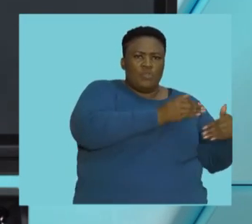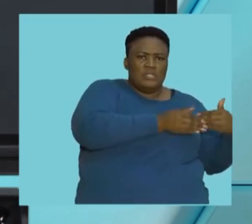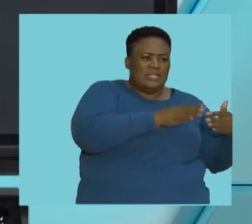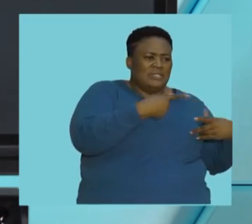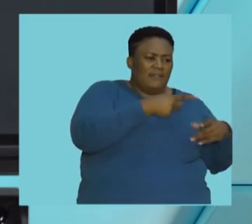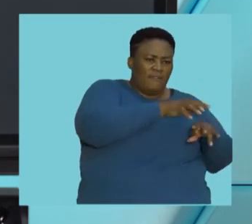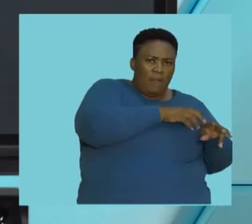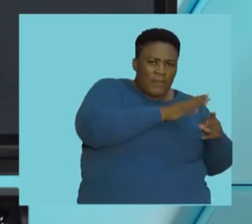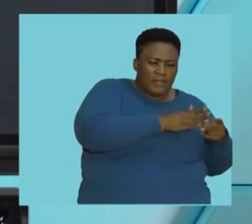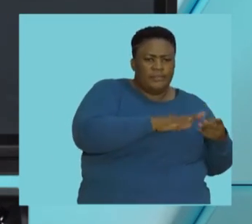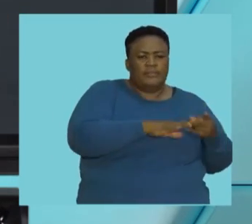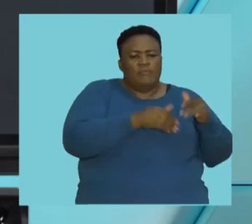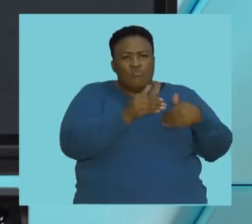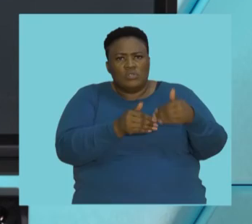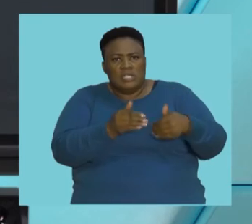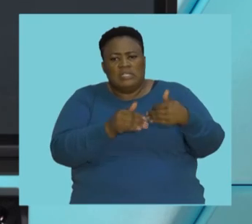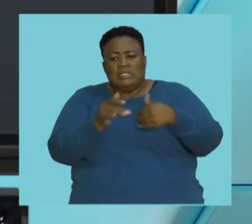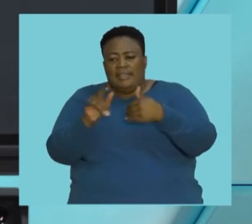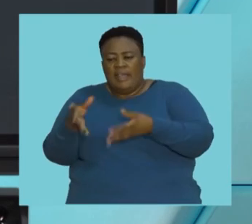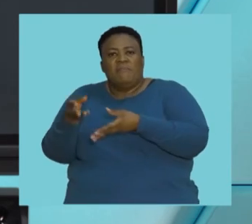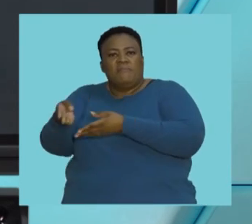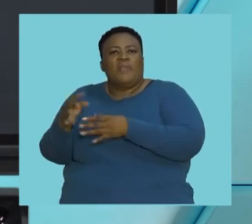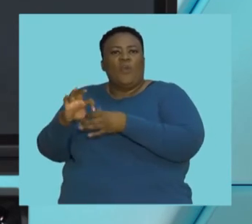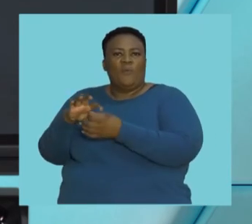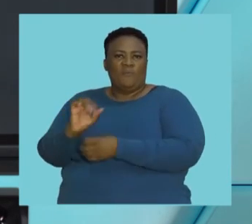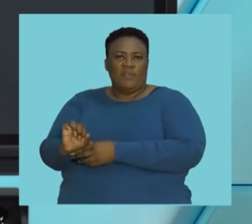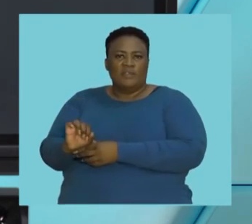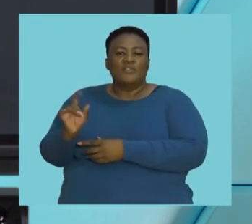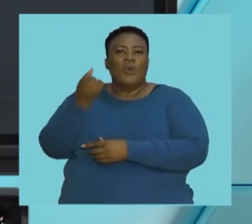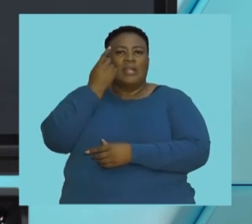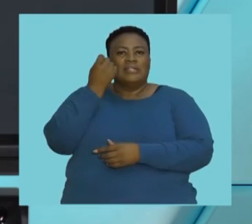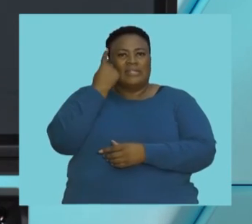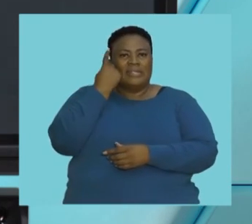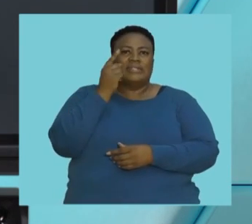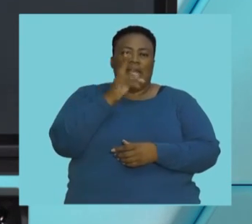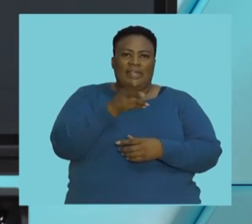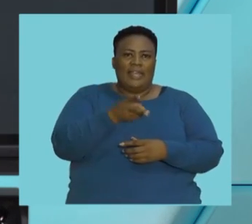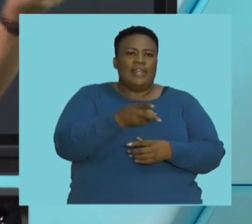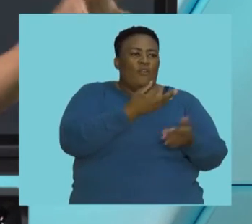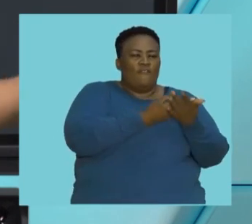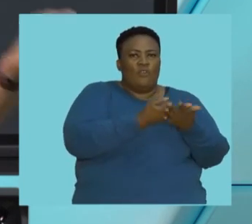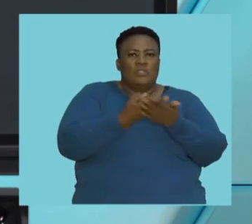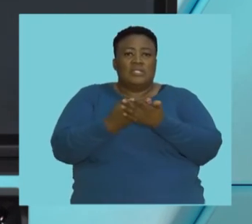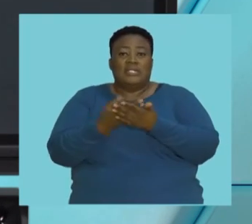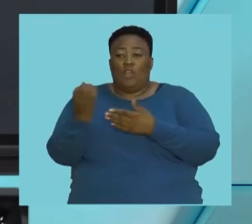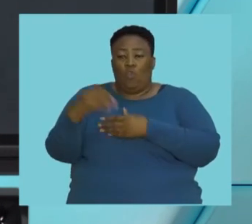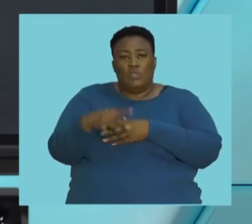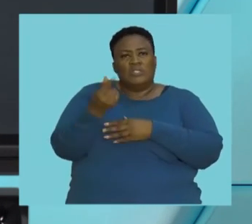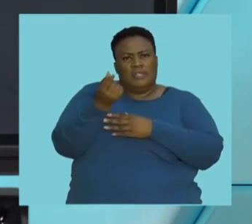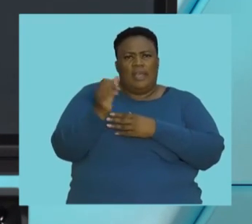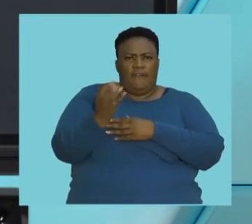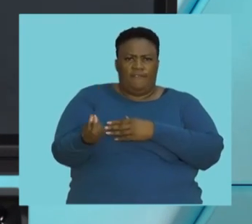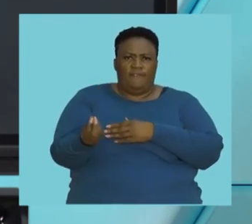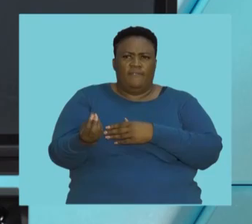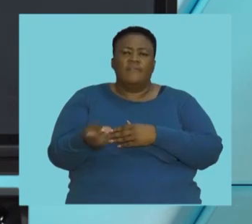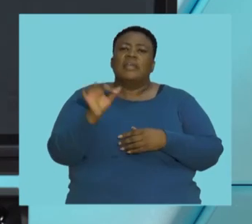has gone through a process of production, farming, and processing. And it's important for us to understand that there's a factor of